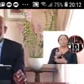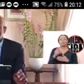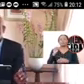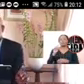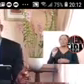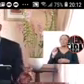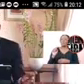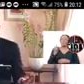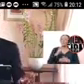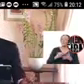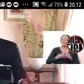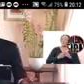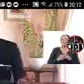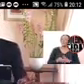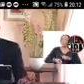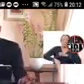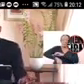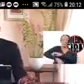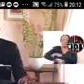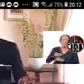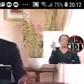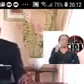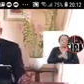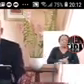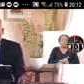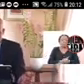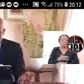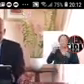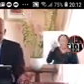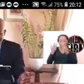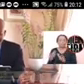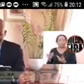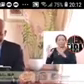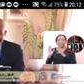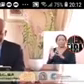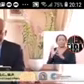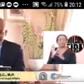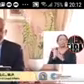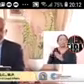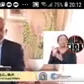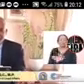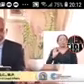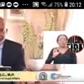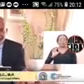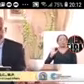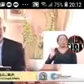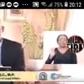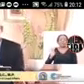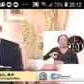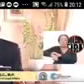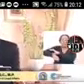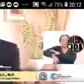midnight last night and will expire at midnight on the 28th of February.